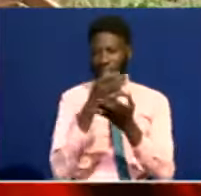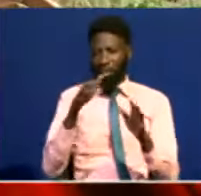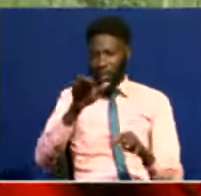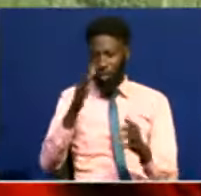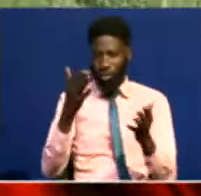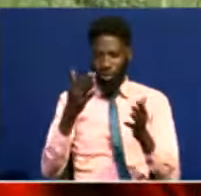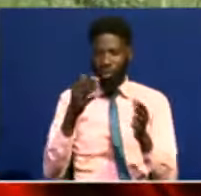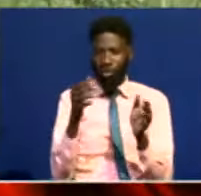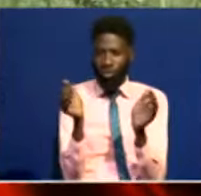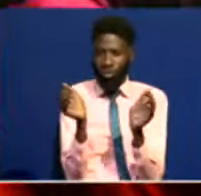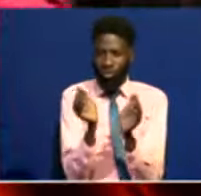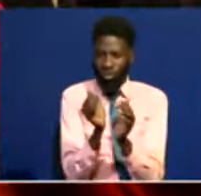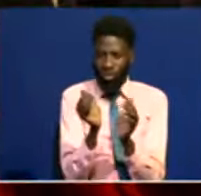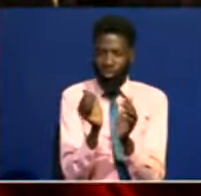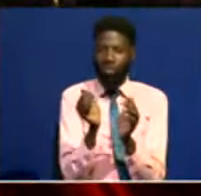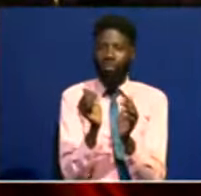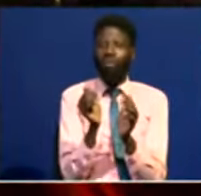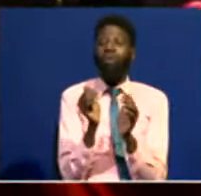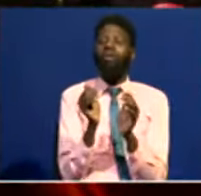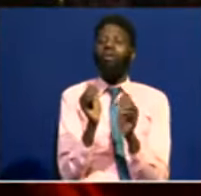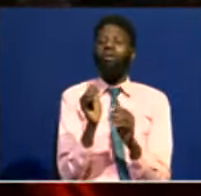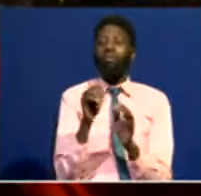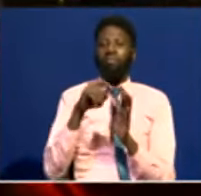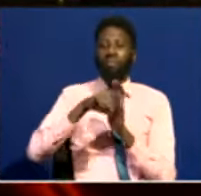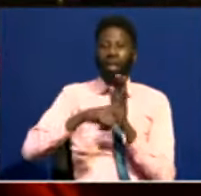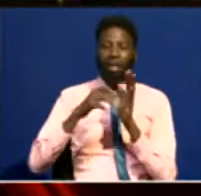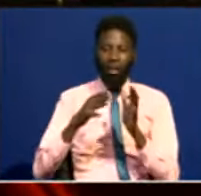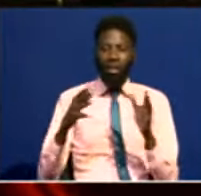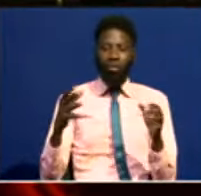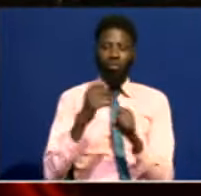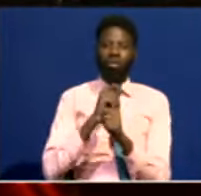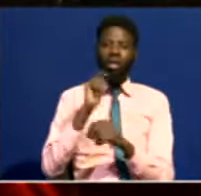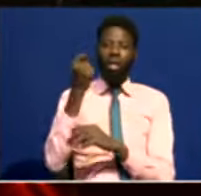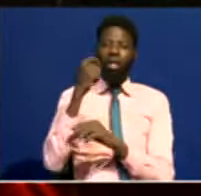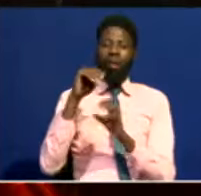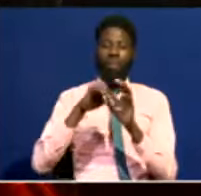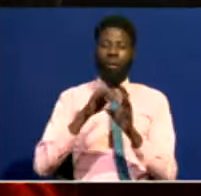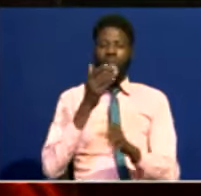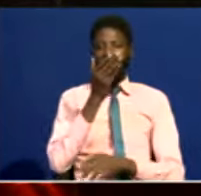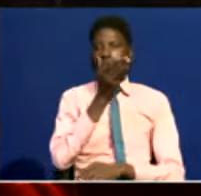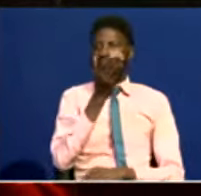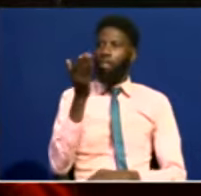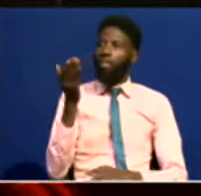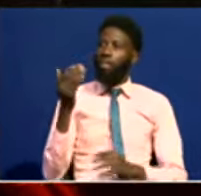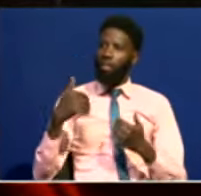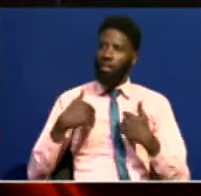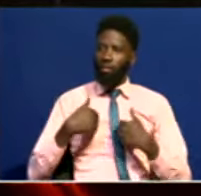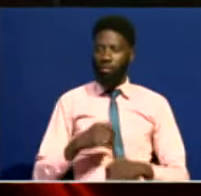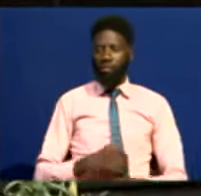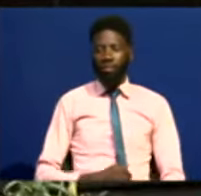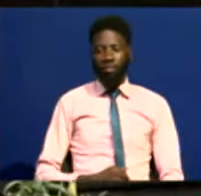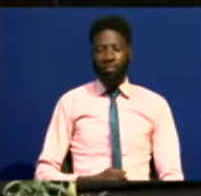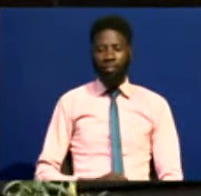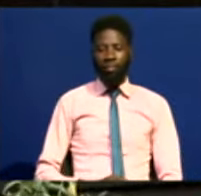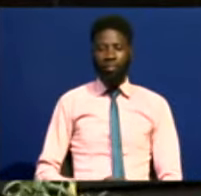Miners Association of Kenya. Pauline Nasimi for Lunchtime News.